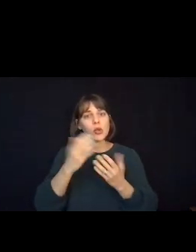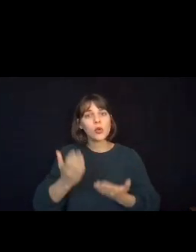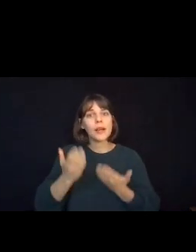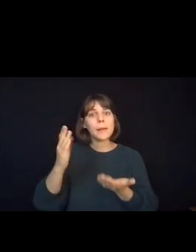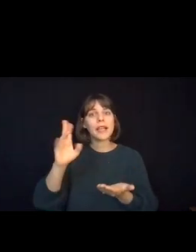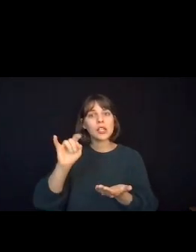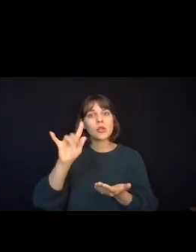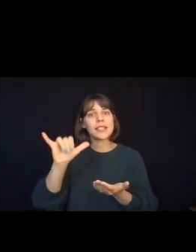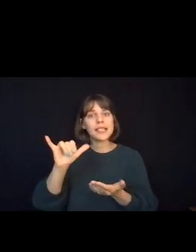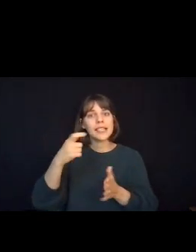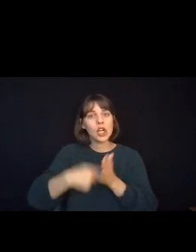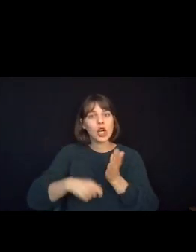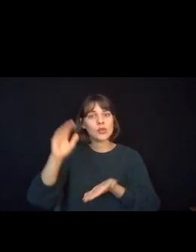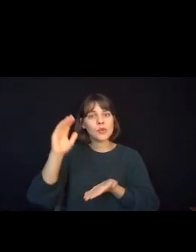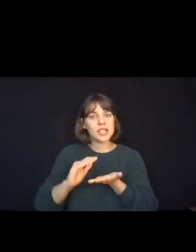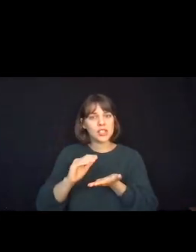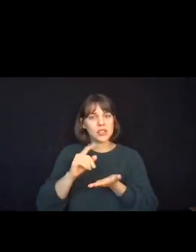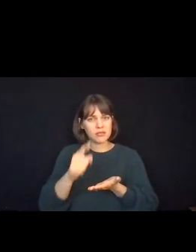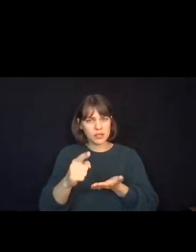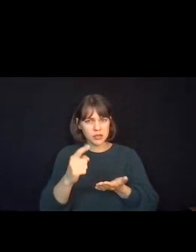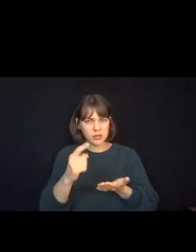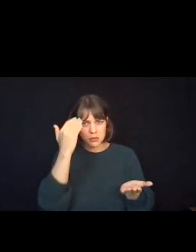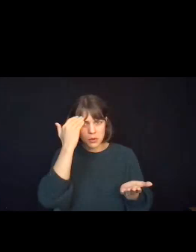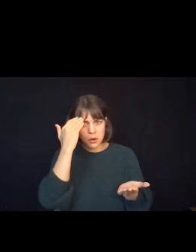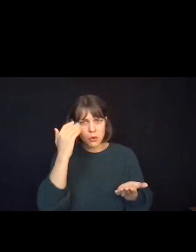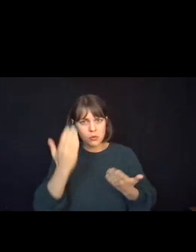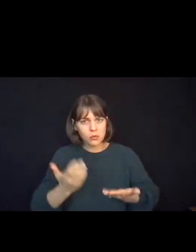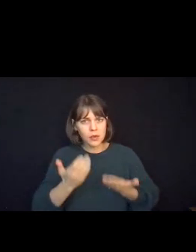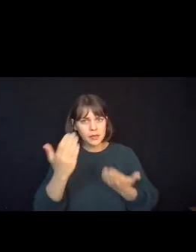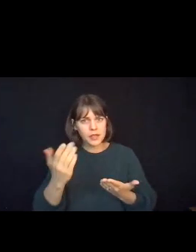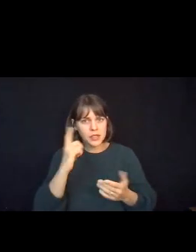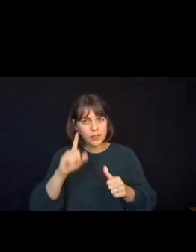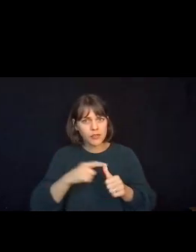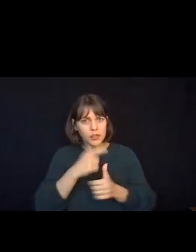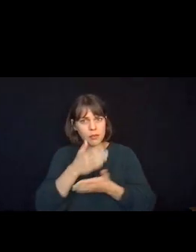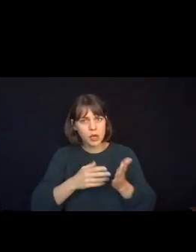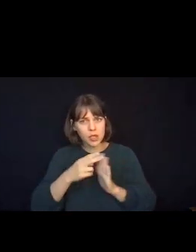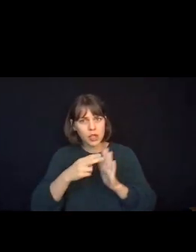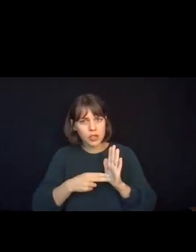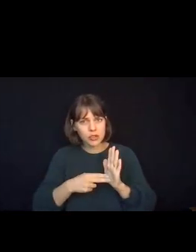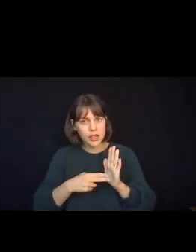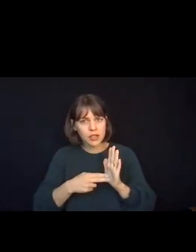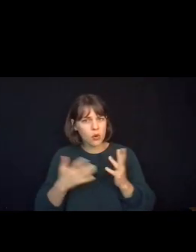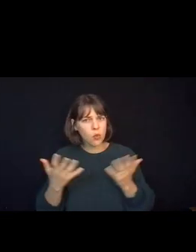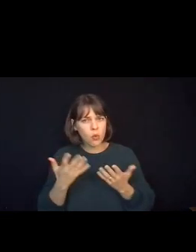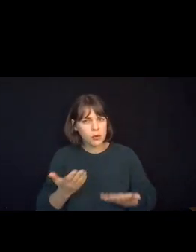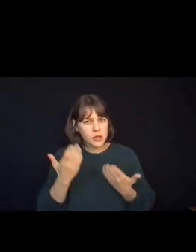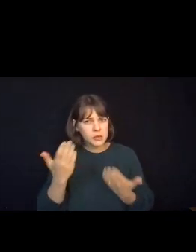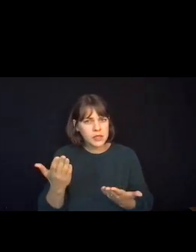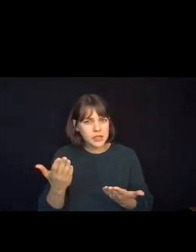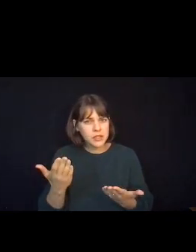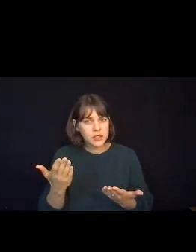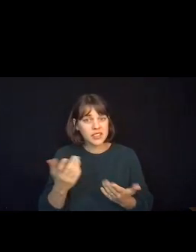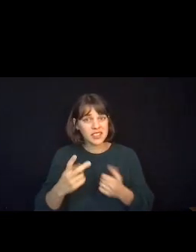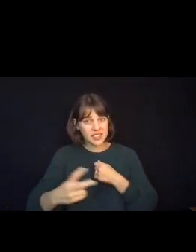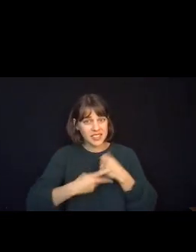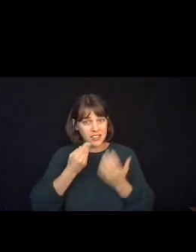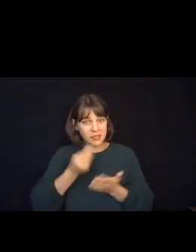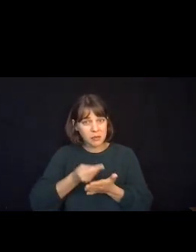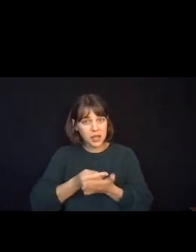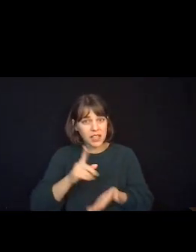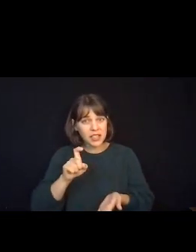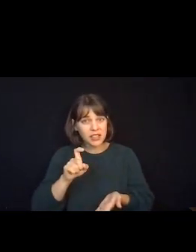cost reductions. Do we have any idea of what those recommendations over the first part of the contract were? Did they save us any money?